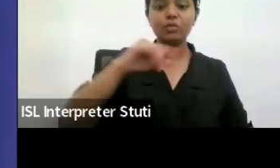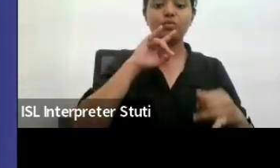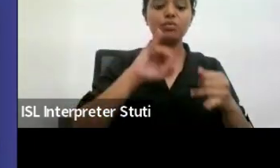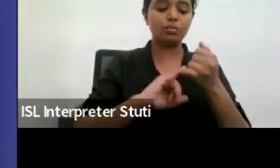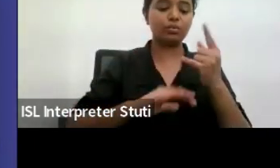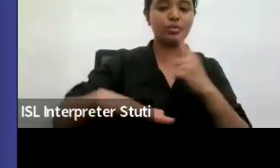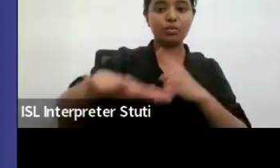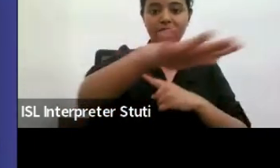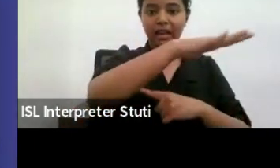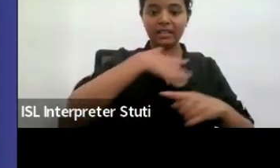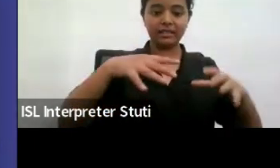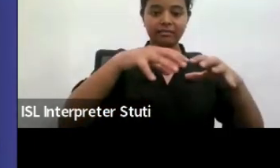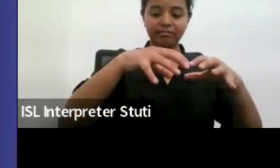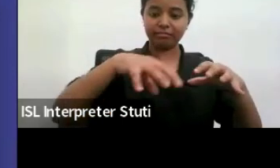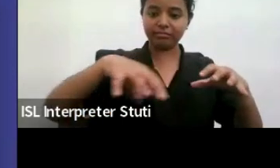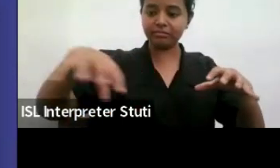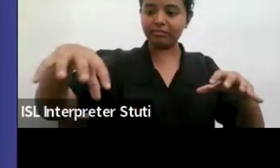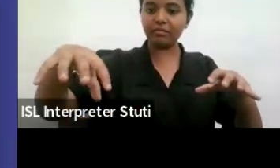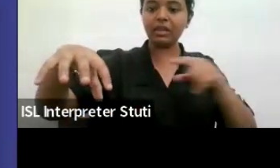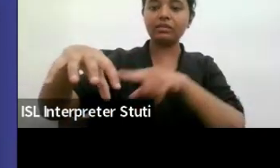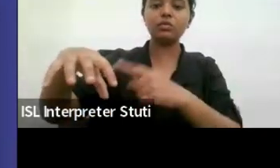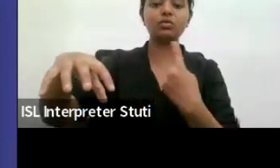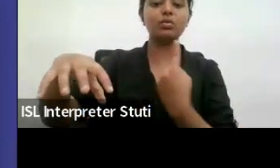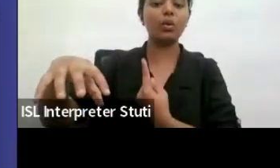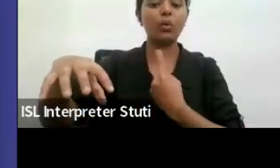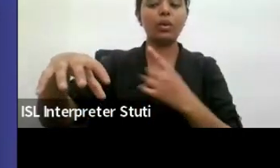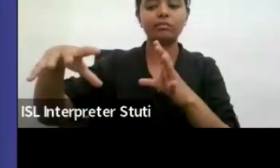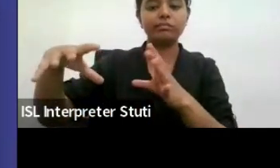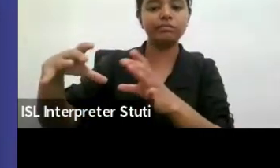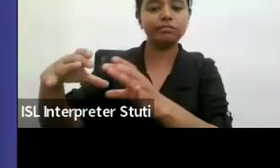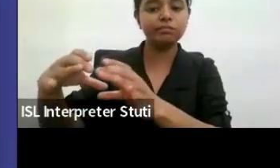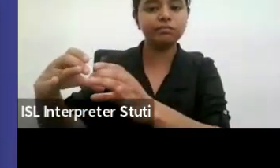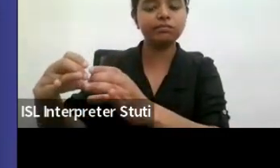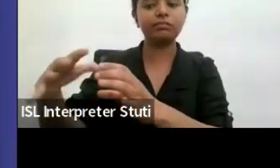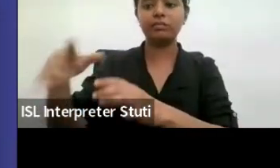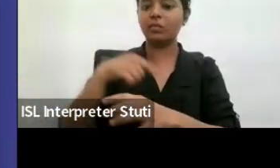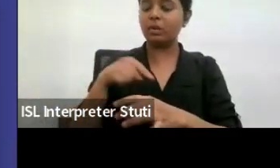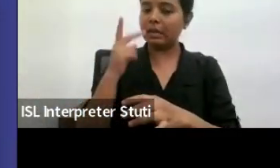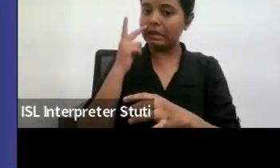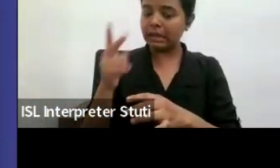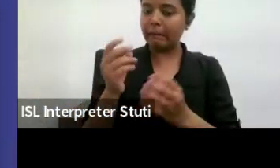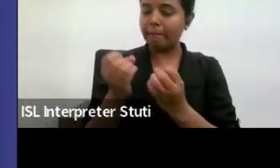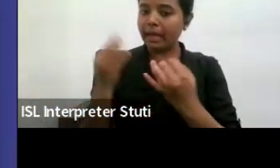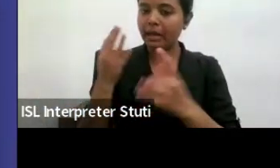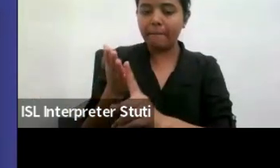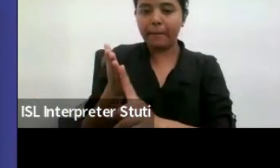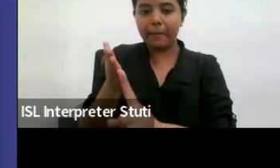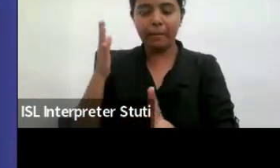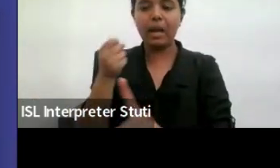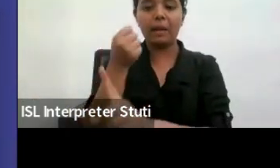the world. And this often leads to a lot of violence, exploitation,